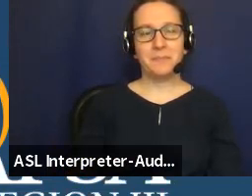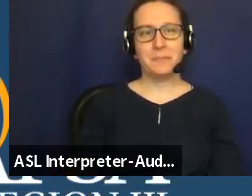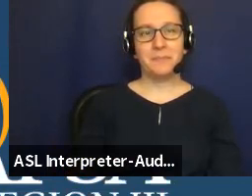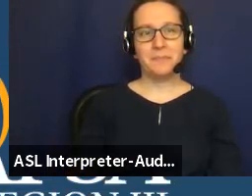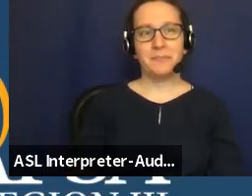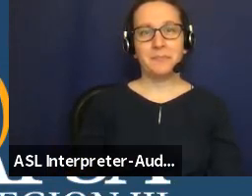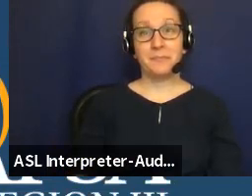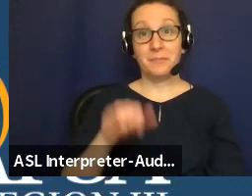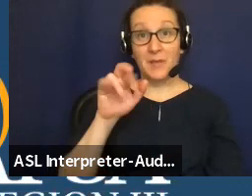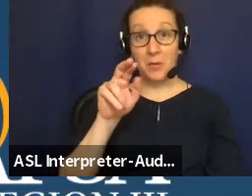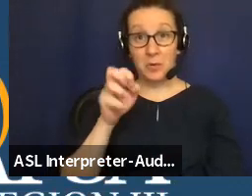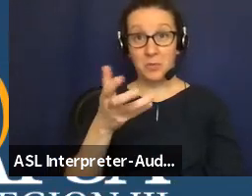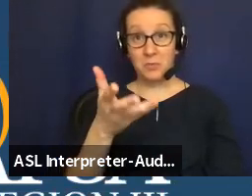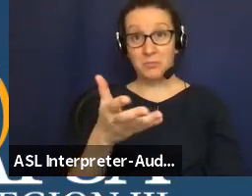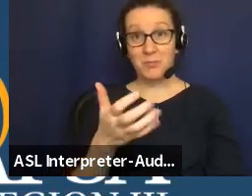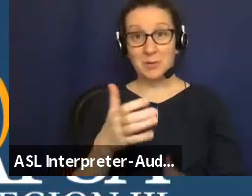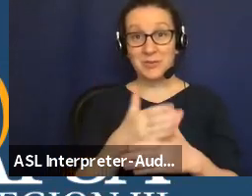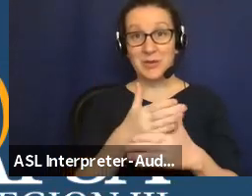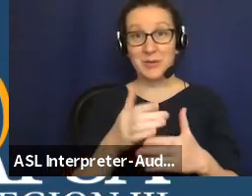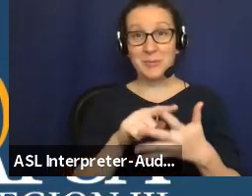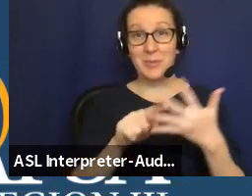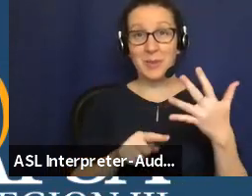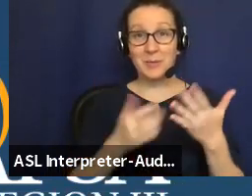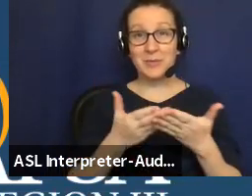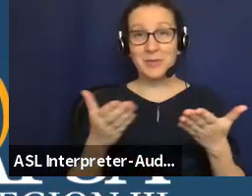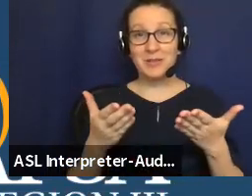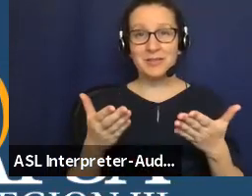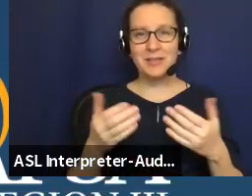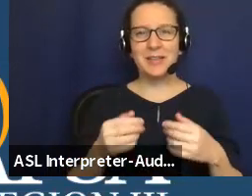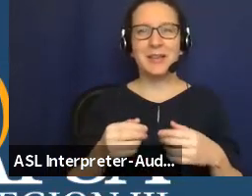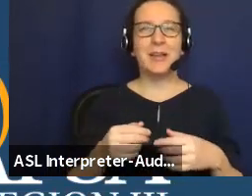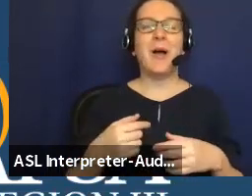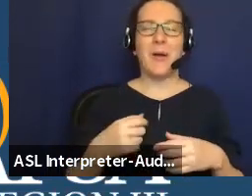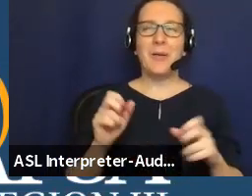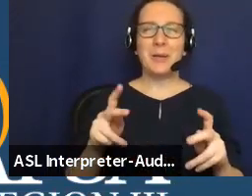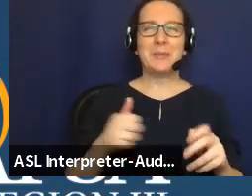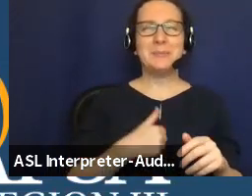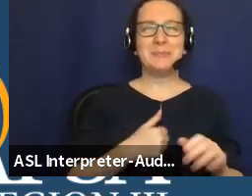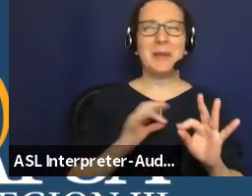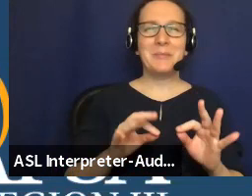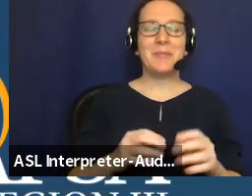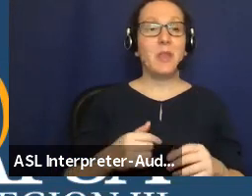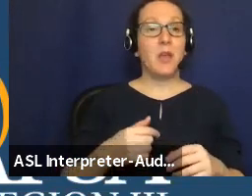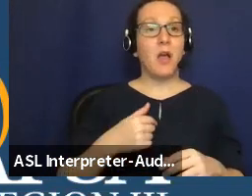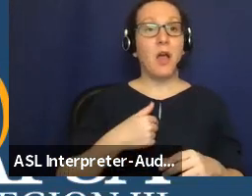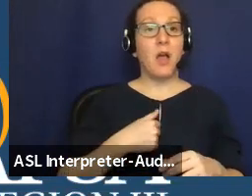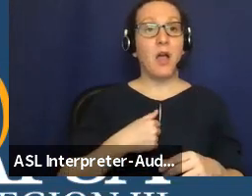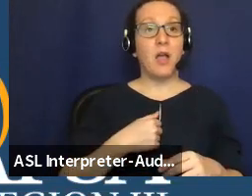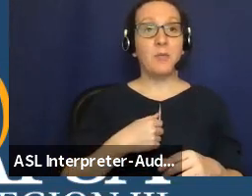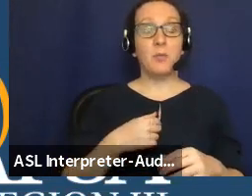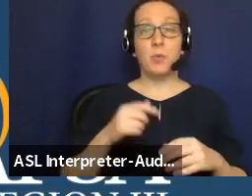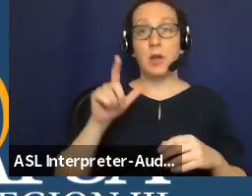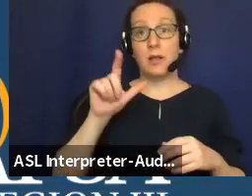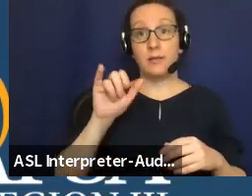And Irene, do you want to share about those Yeah. resources? Oh, we can both. Yeah. So Okay. I'm gonna put this link in the